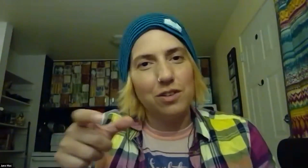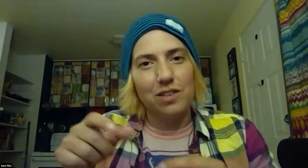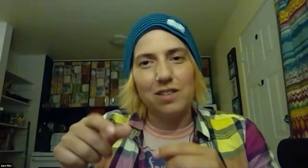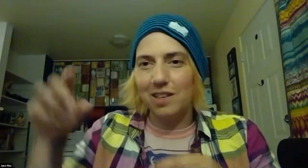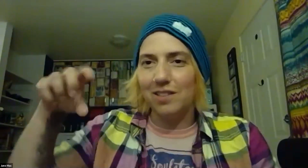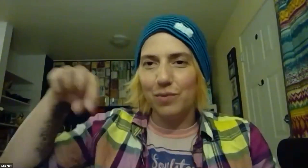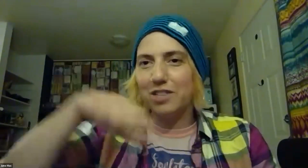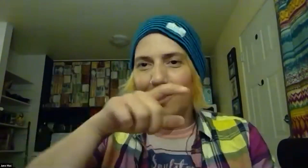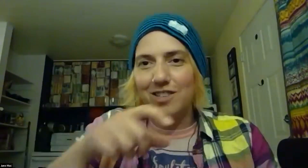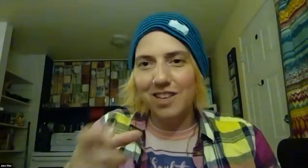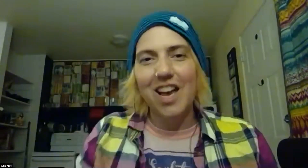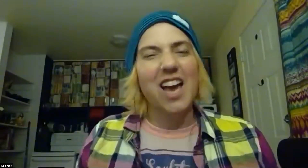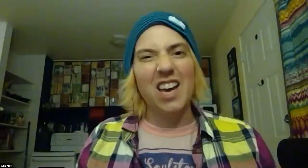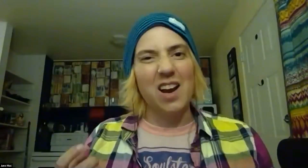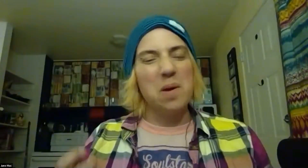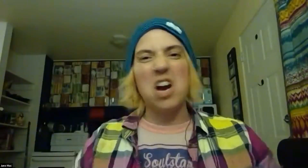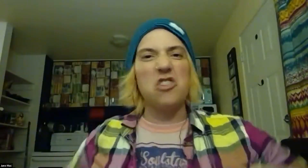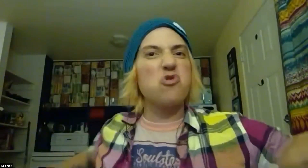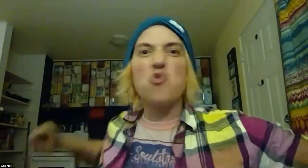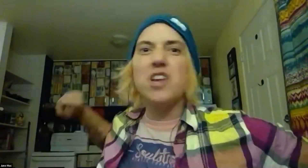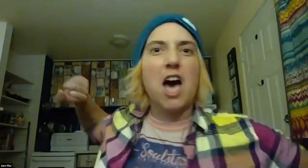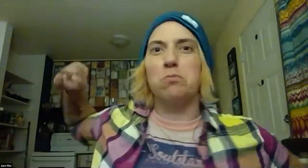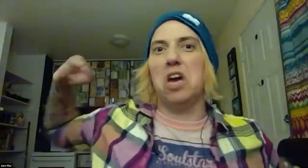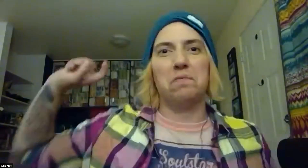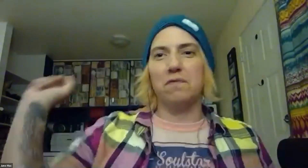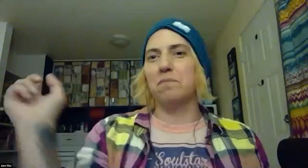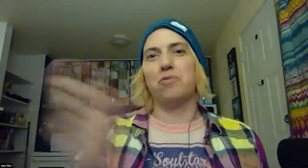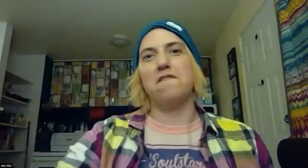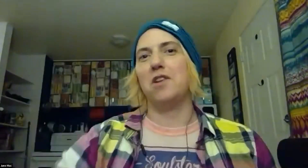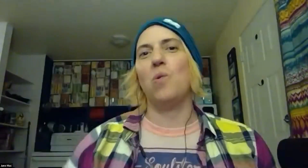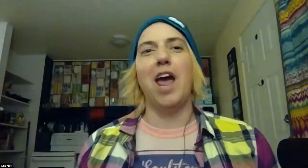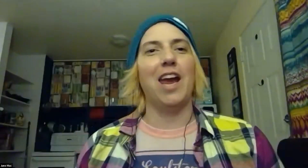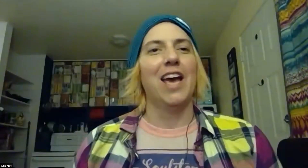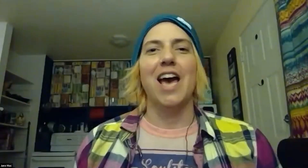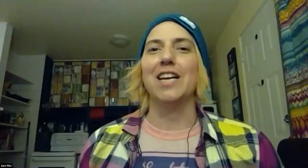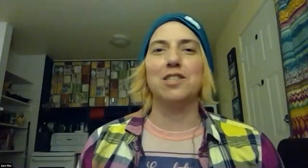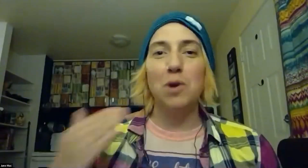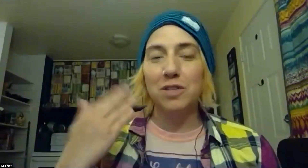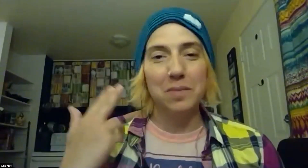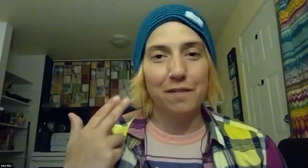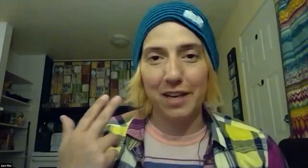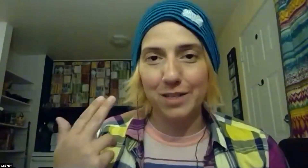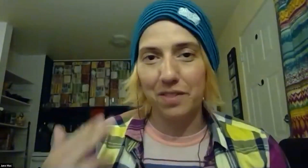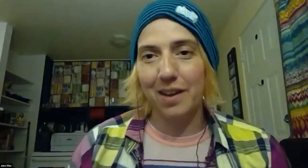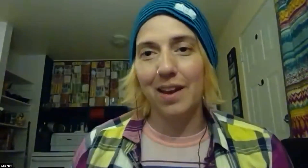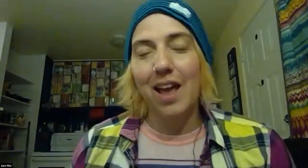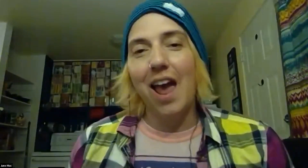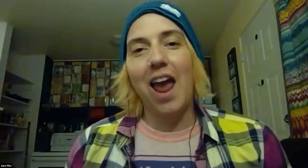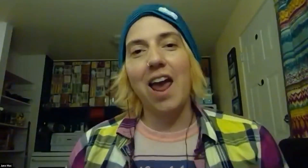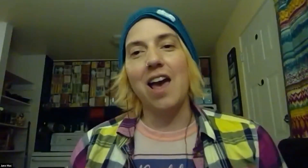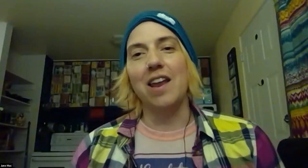cars, that they race cars. And I remember I threw it at him like from 3 feet away, and I smoked him in the face with